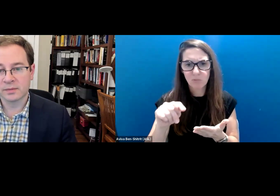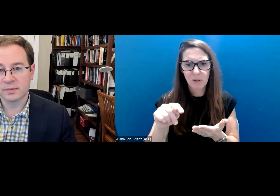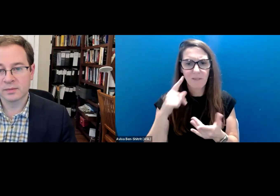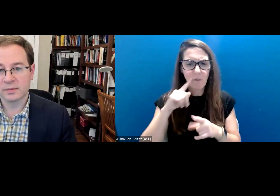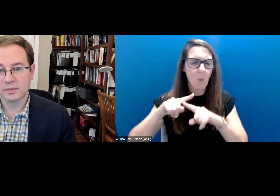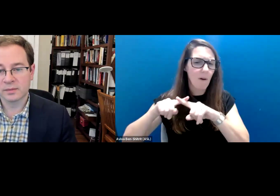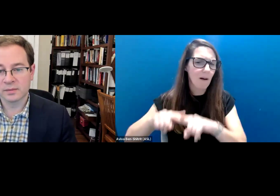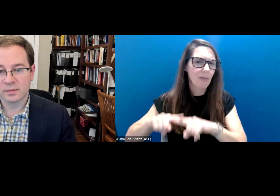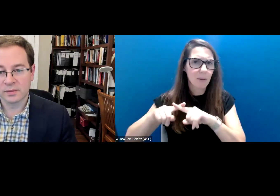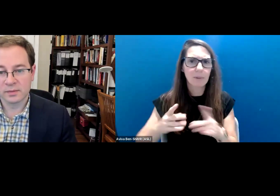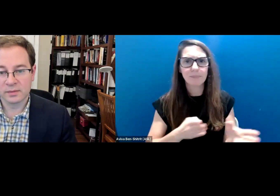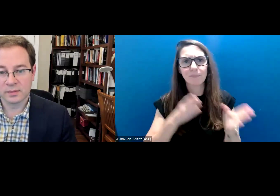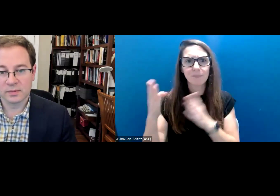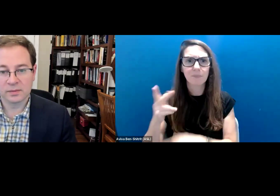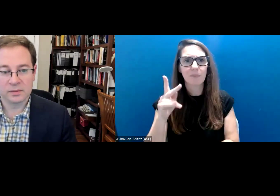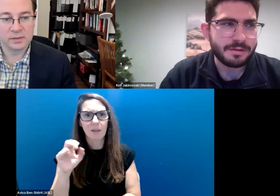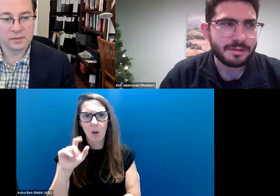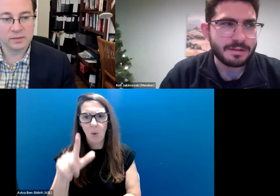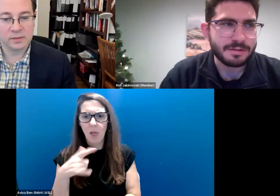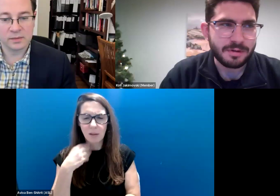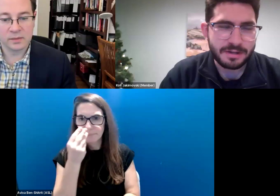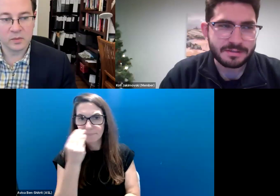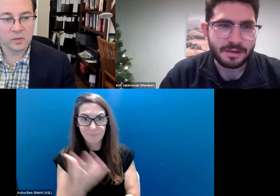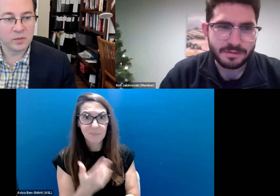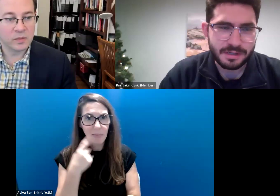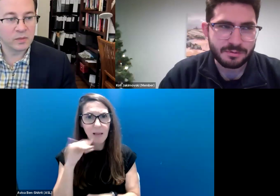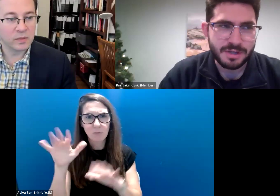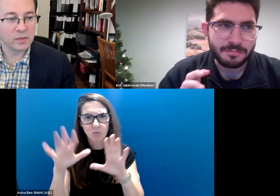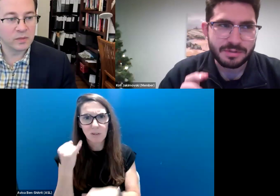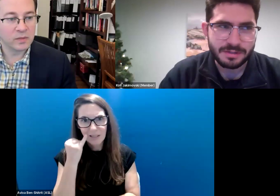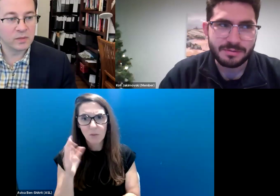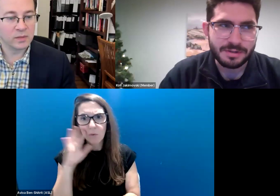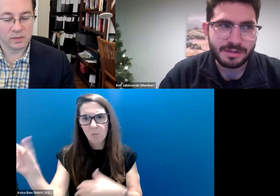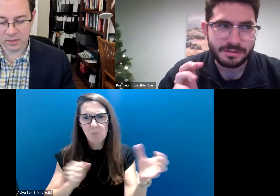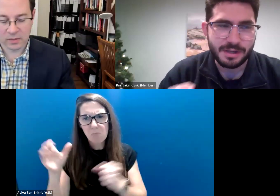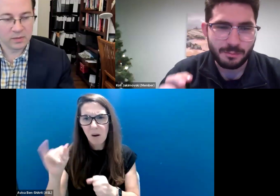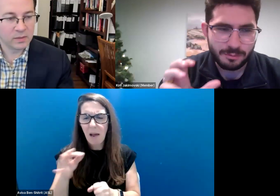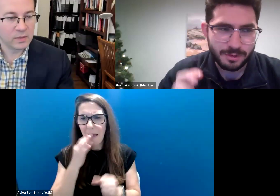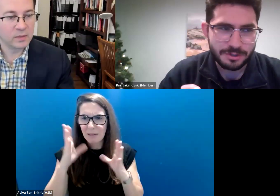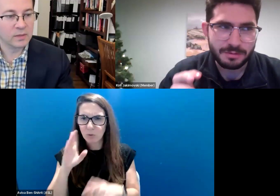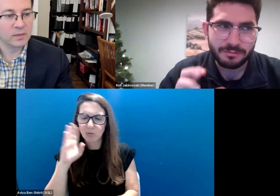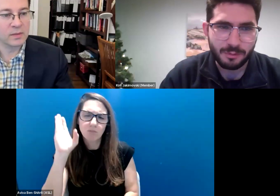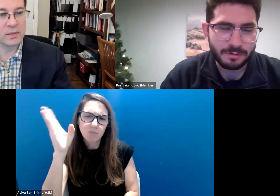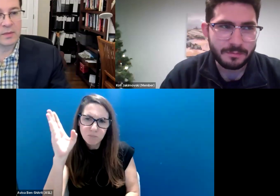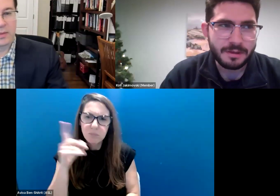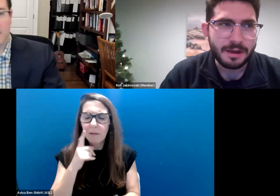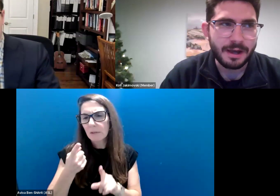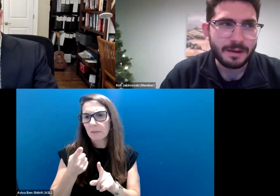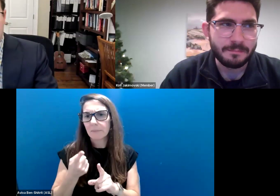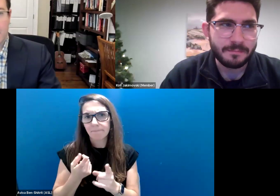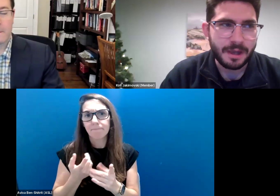Hi. I will start by saying I think that it's a great idea to have these experts come and present to us in some way, shape, or